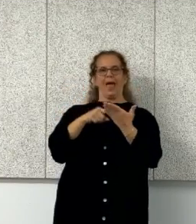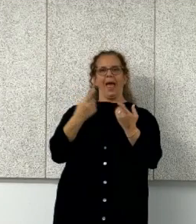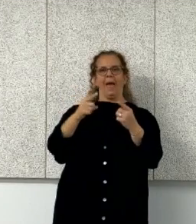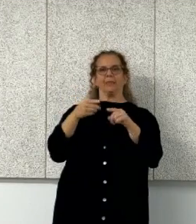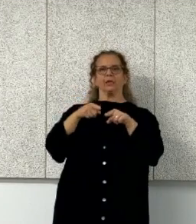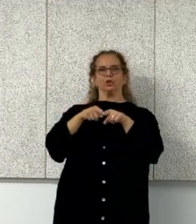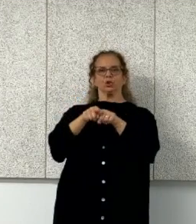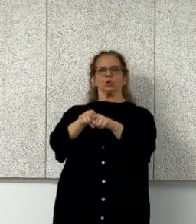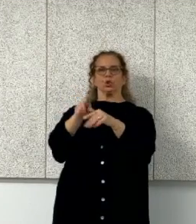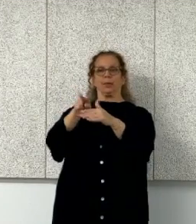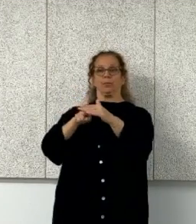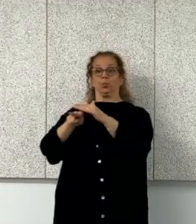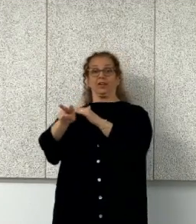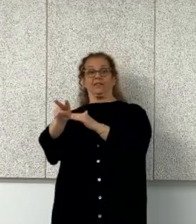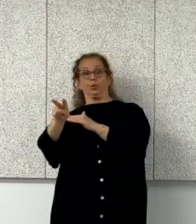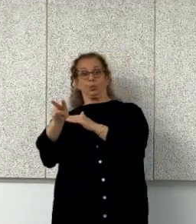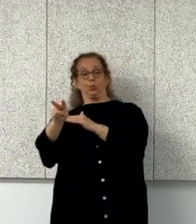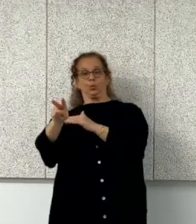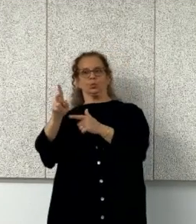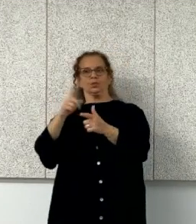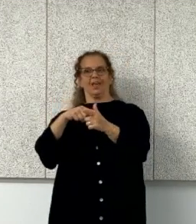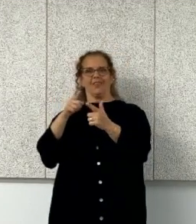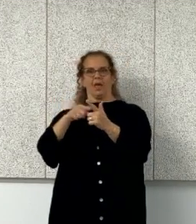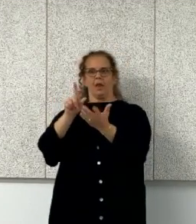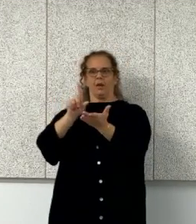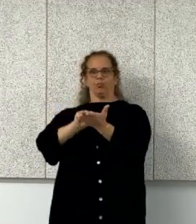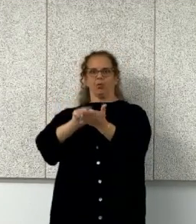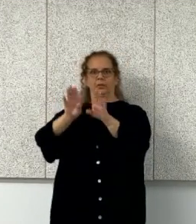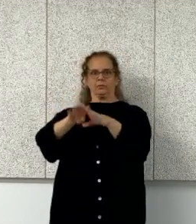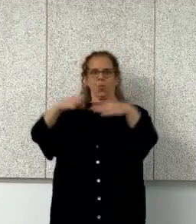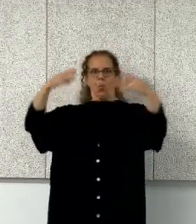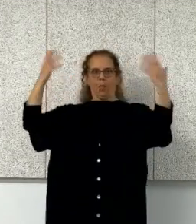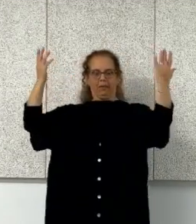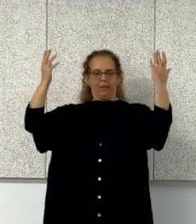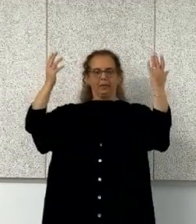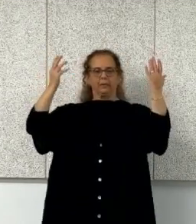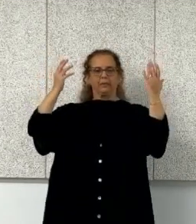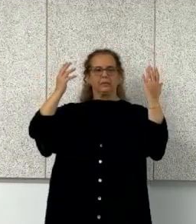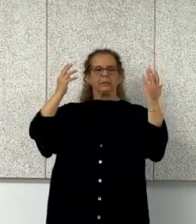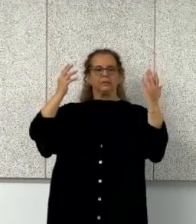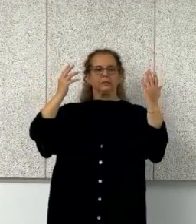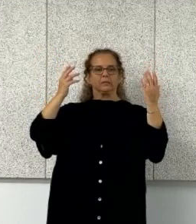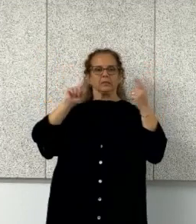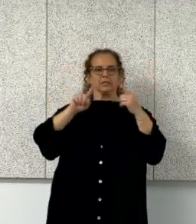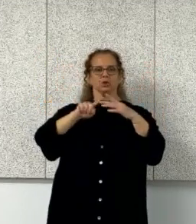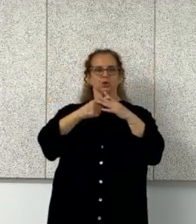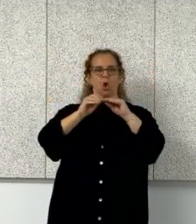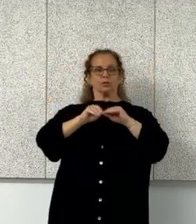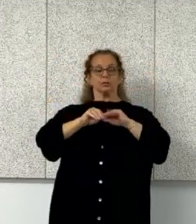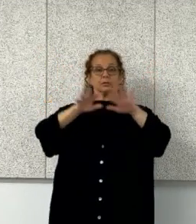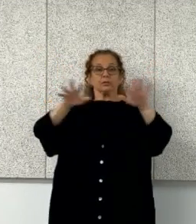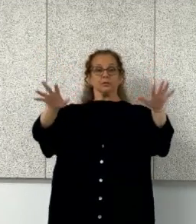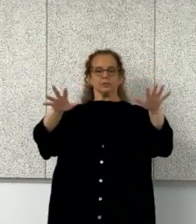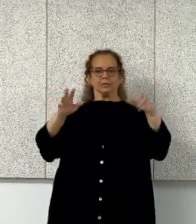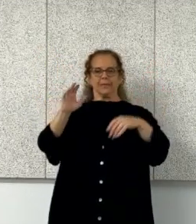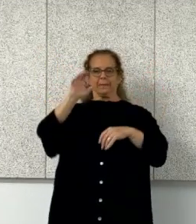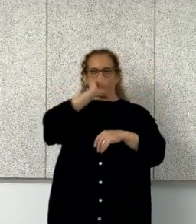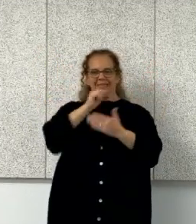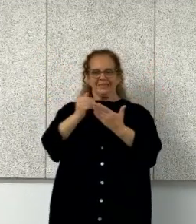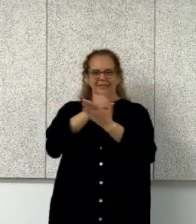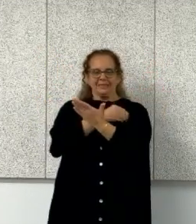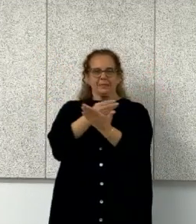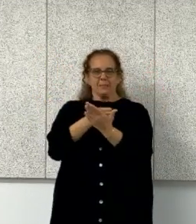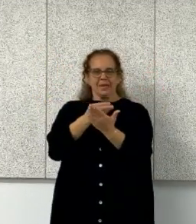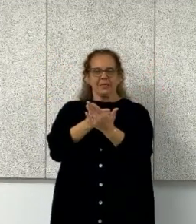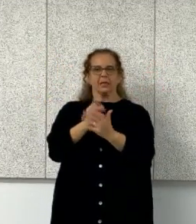when a performance finally gets to a press opening, there's a lot of kind of missed revenue, and, you know, and folks are usually waiting